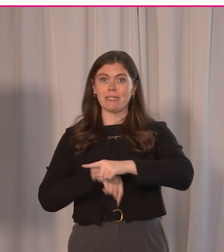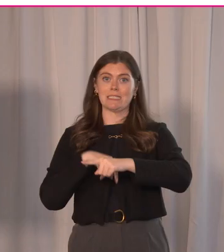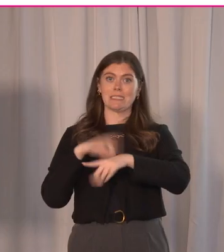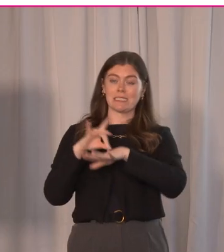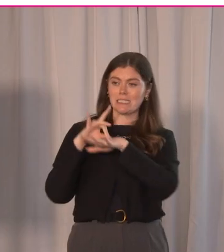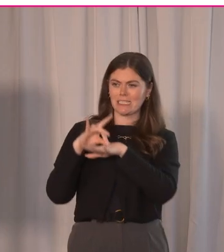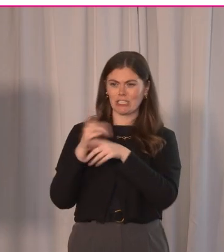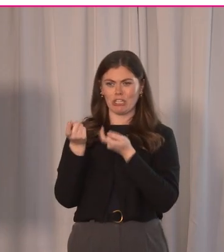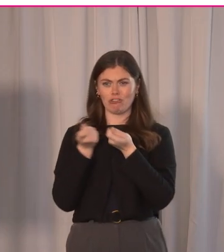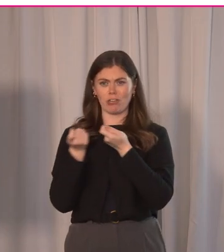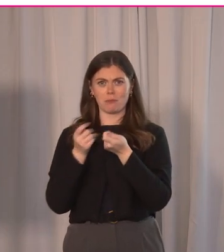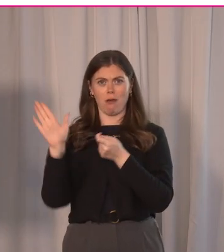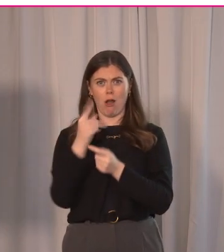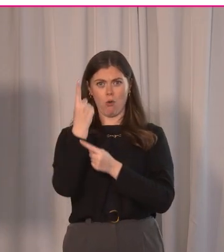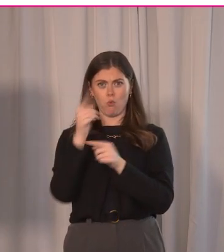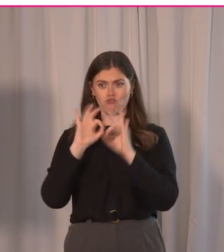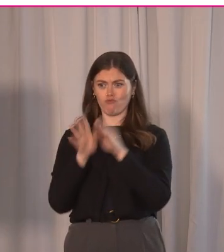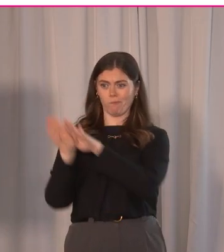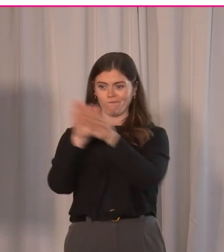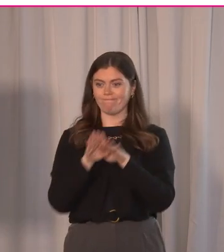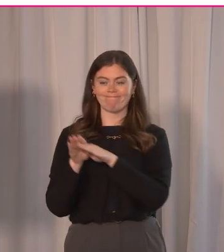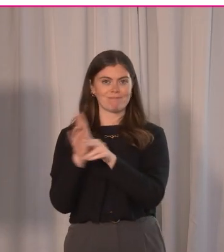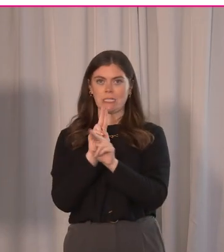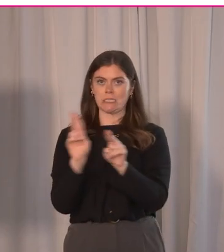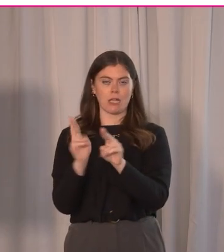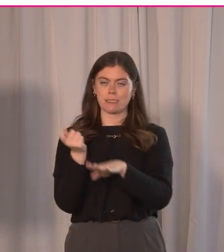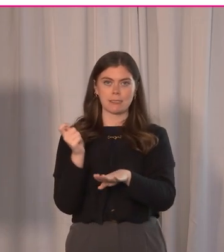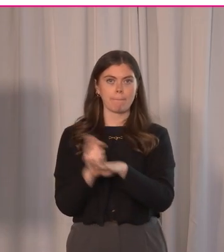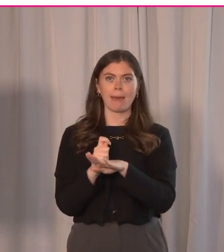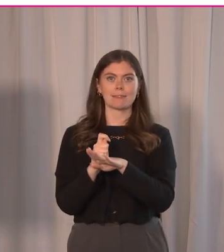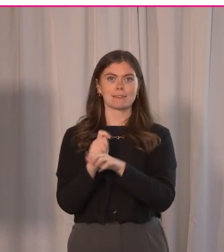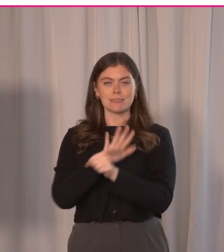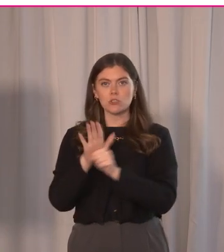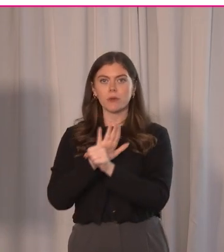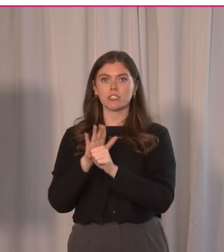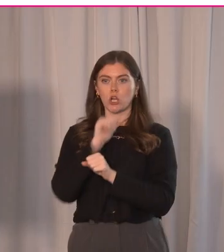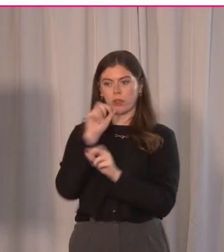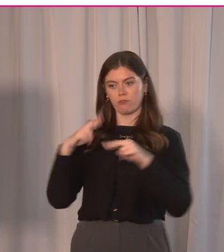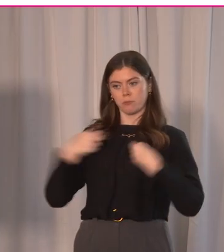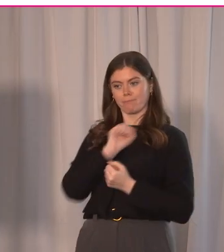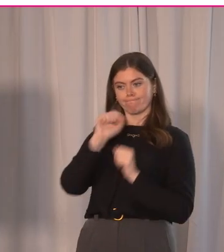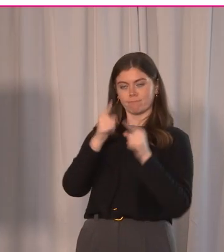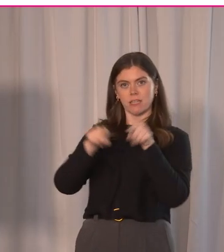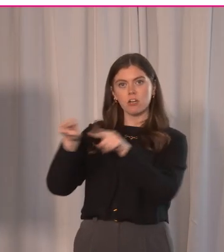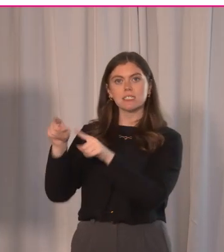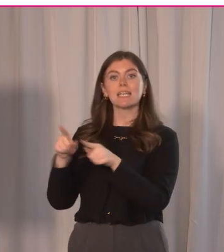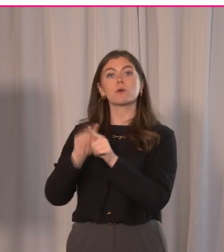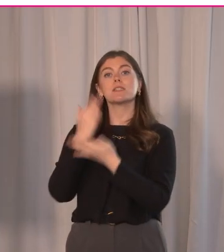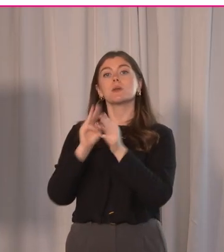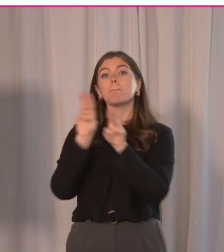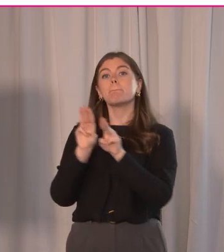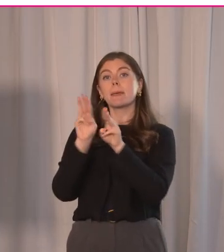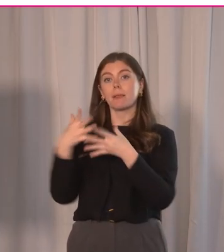treating them all as one group isn't ideal. It doesn't respect the diversity of the group, and also some of the people who took part might not